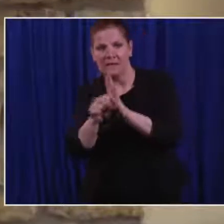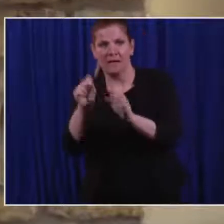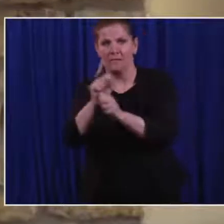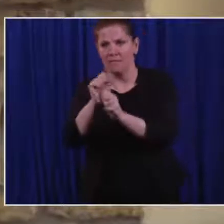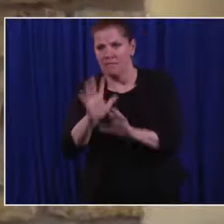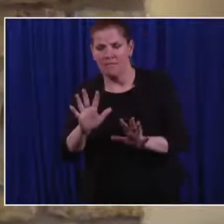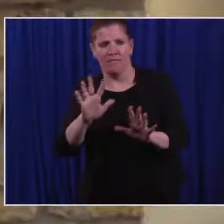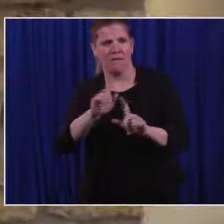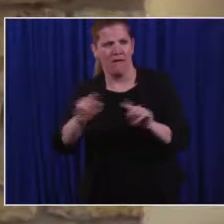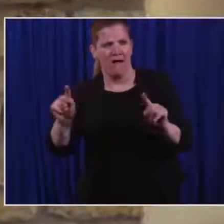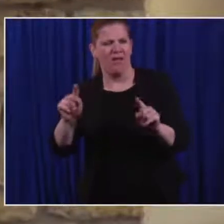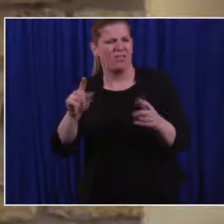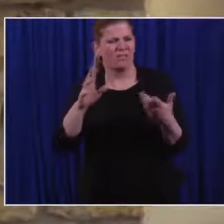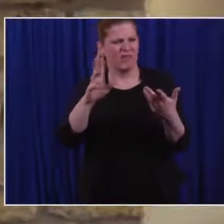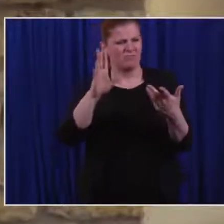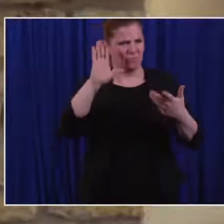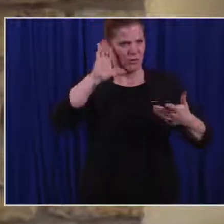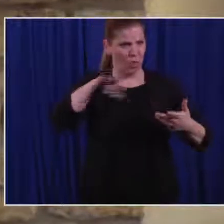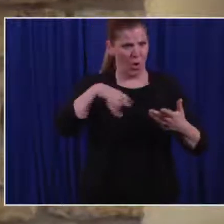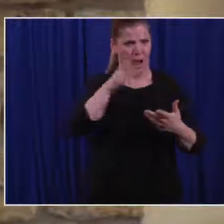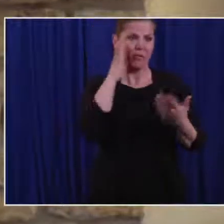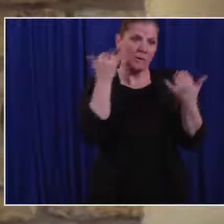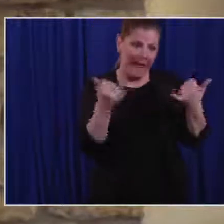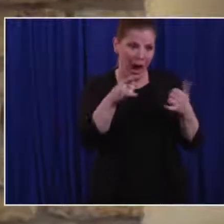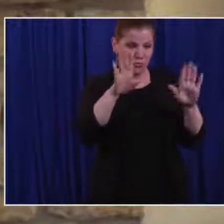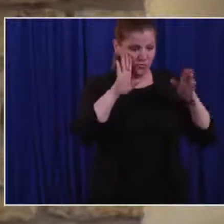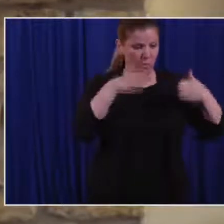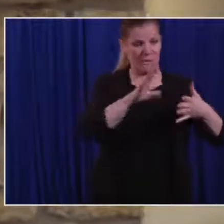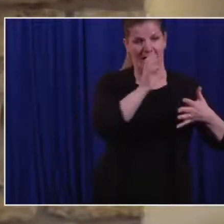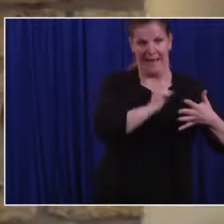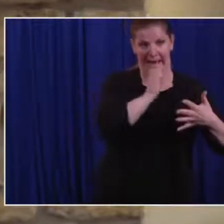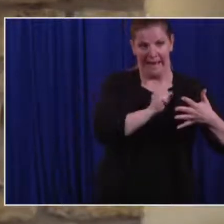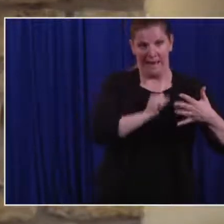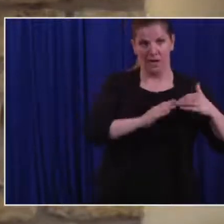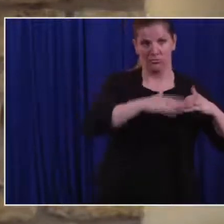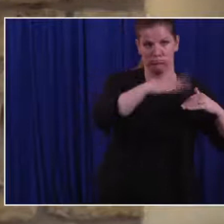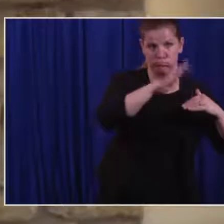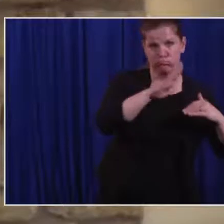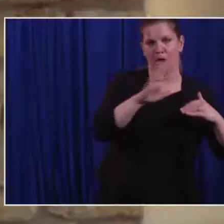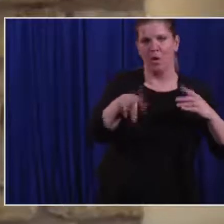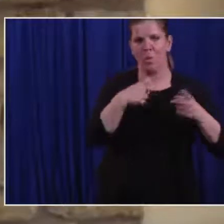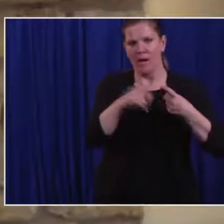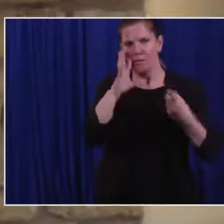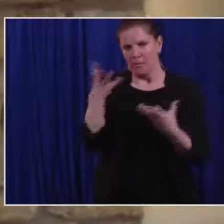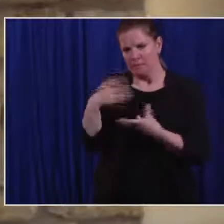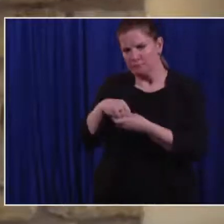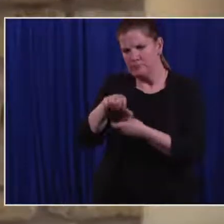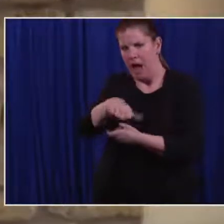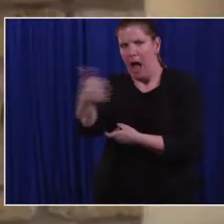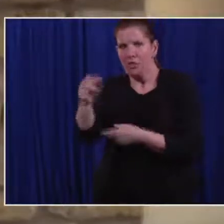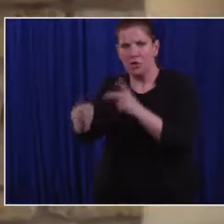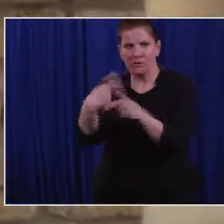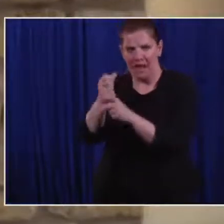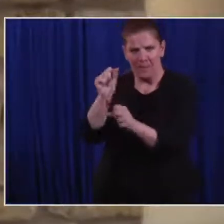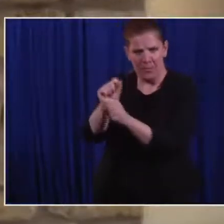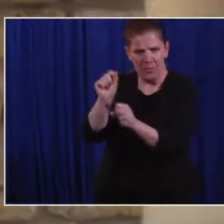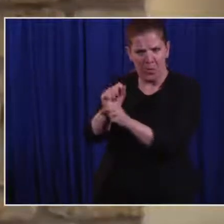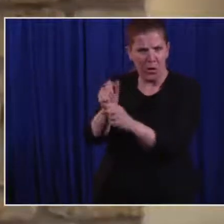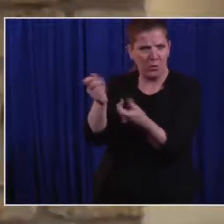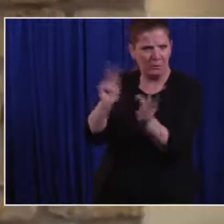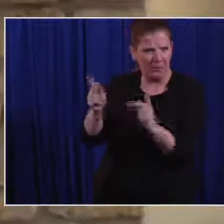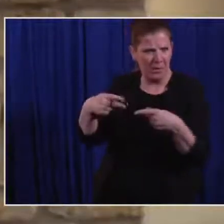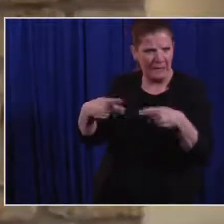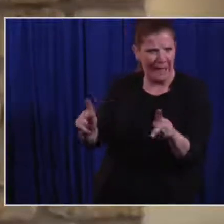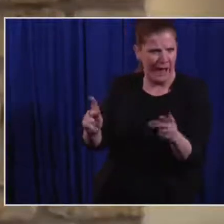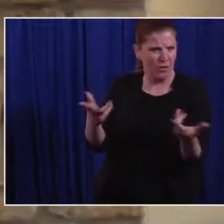on professions or other criteria? Sure, we continue to evaluate this and to listen to input